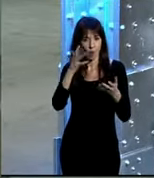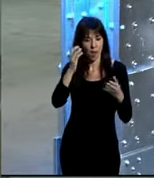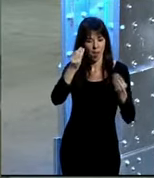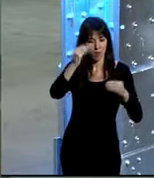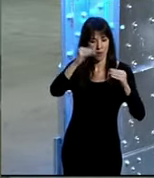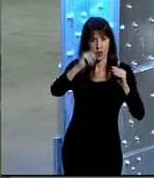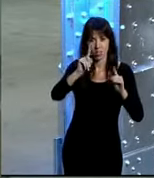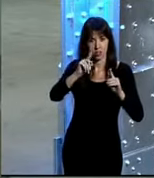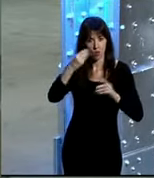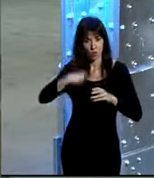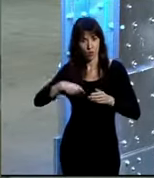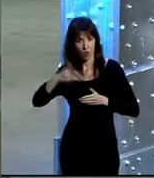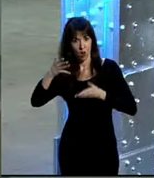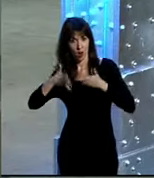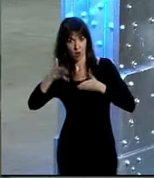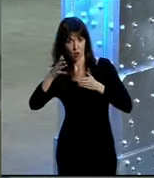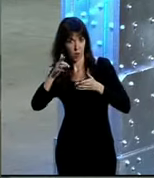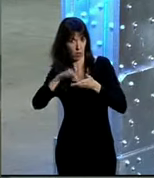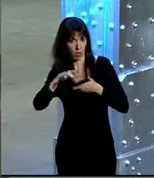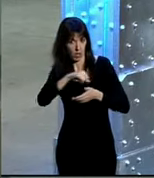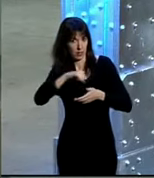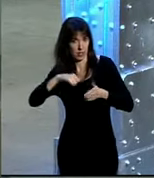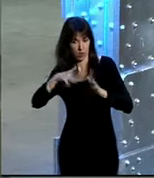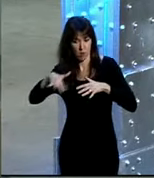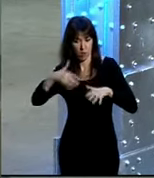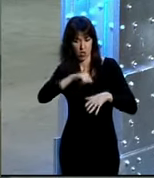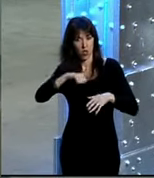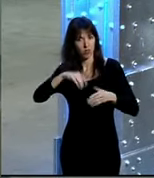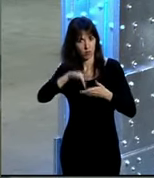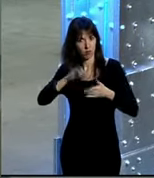Remember Shark, Jaws? It was just a robot,